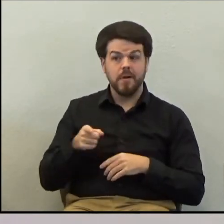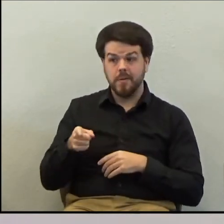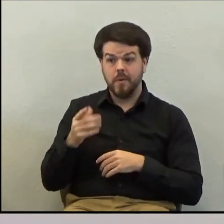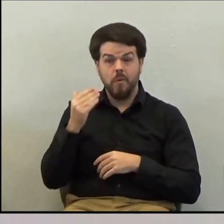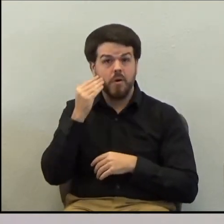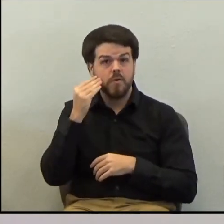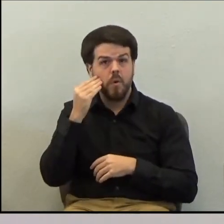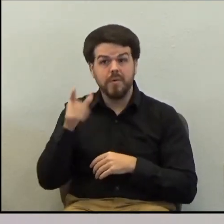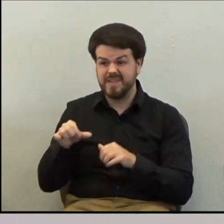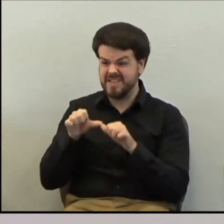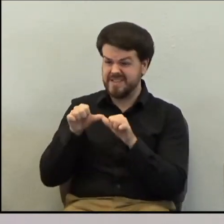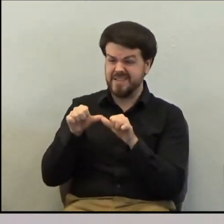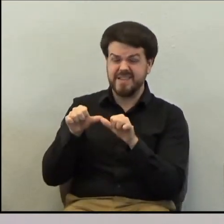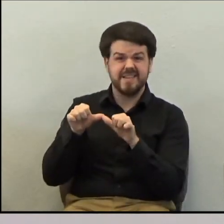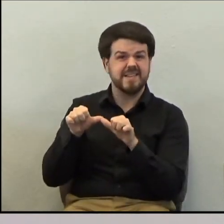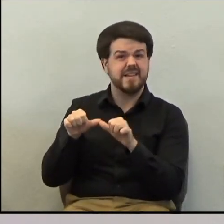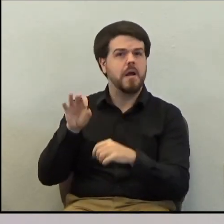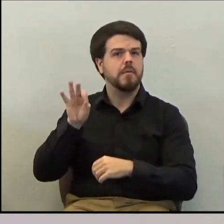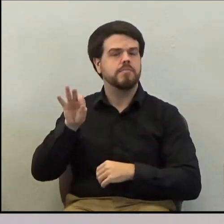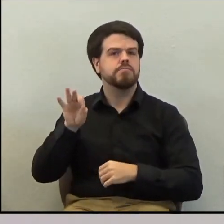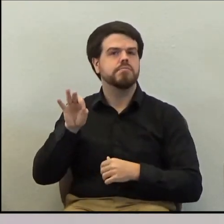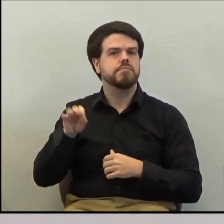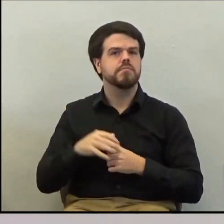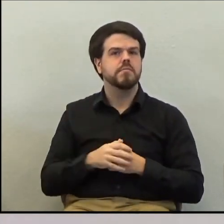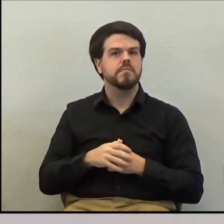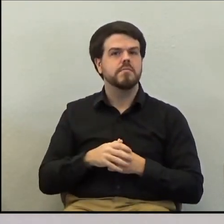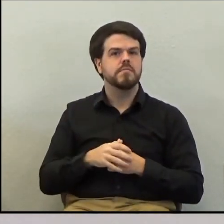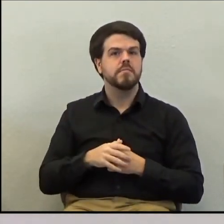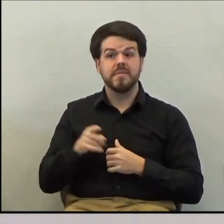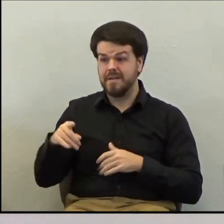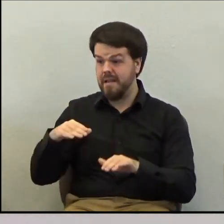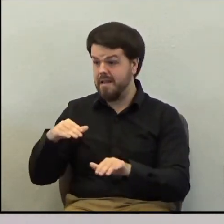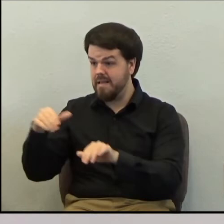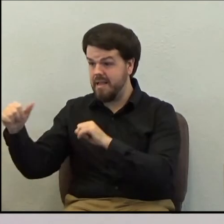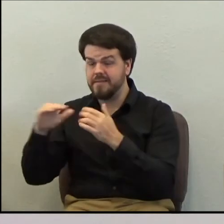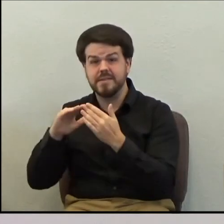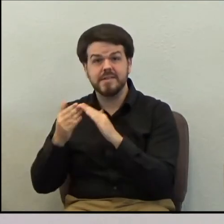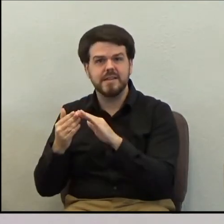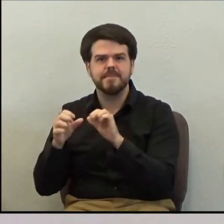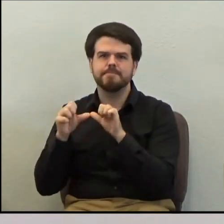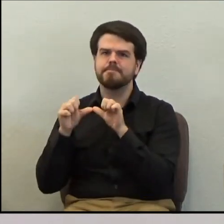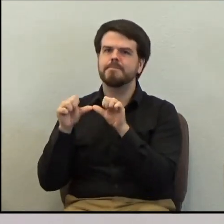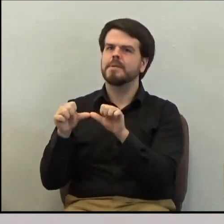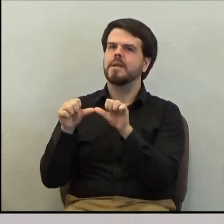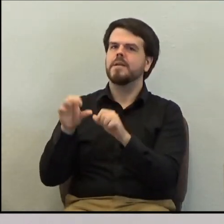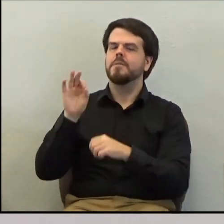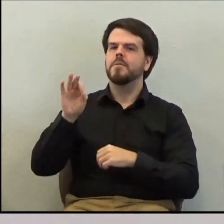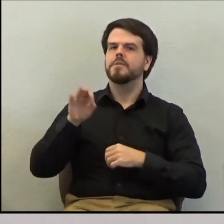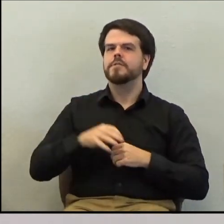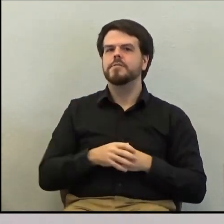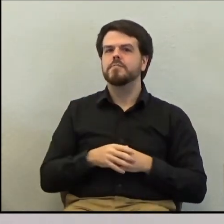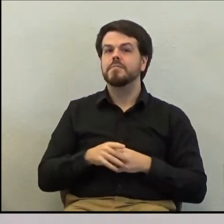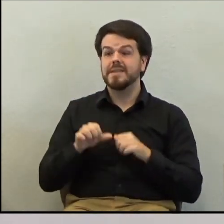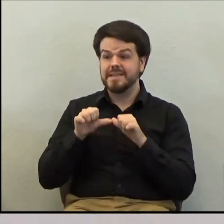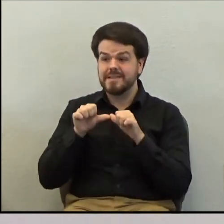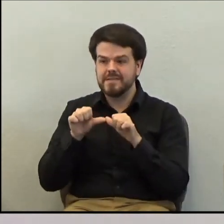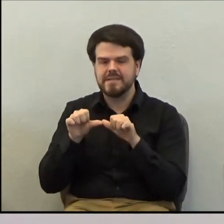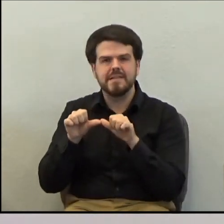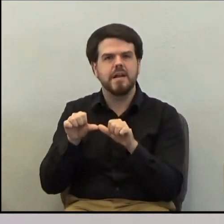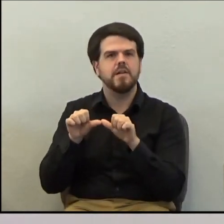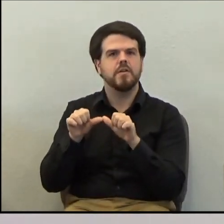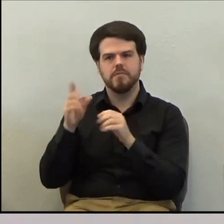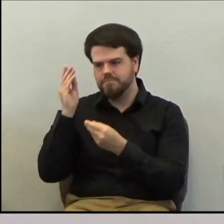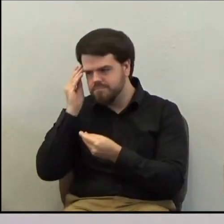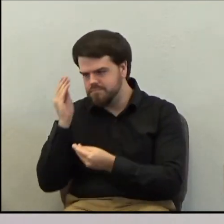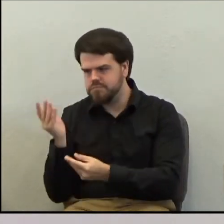not stop speaking to them even after he left the city. He continued to speak. He continued to